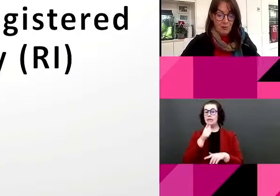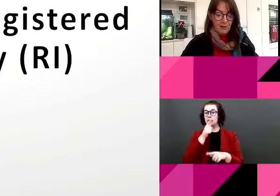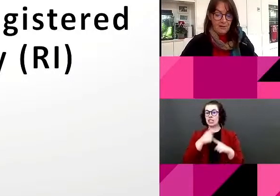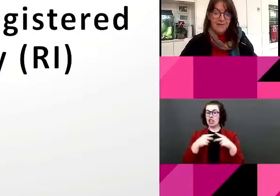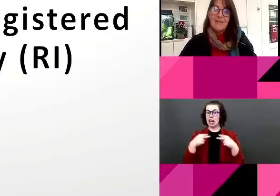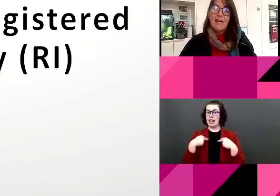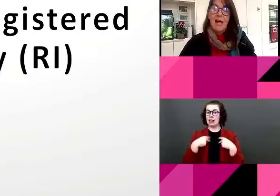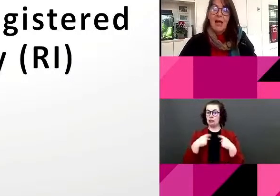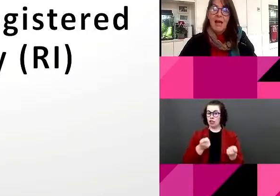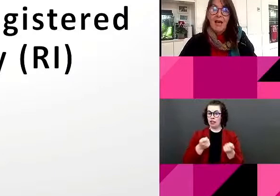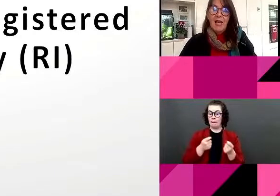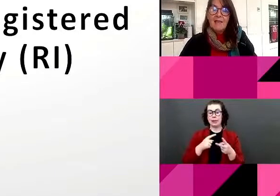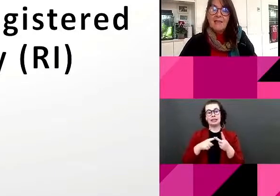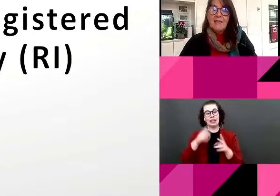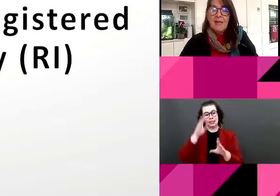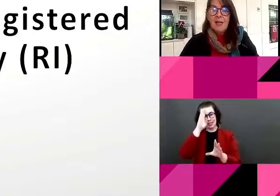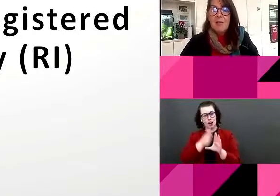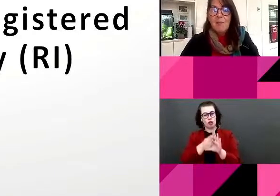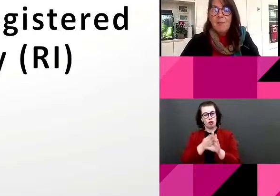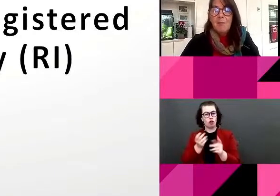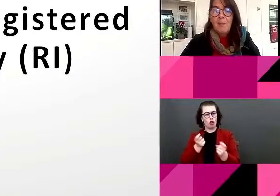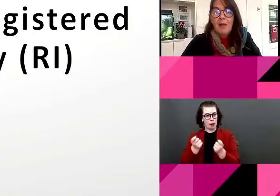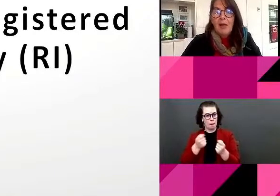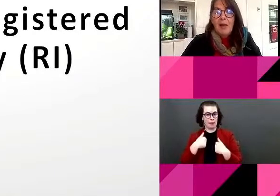psychological therapist. And